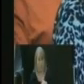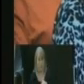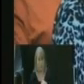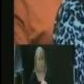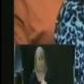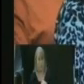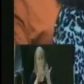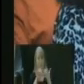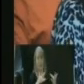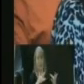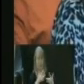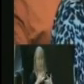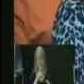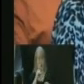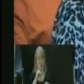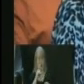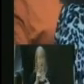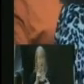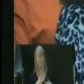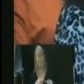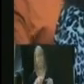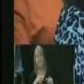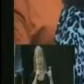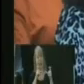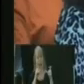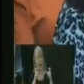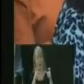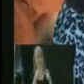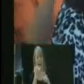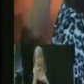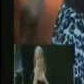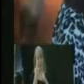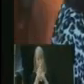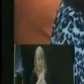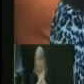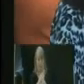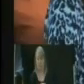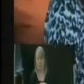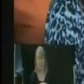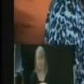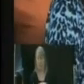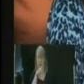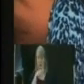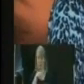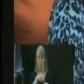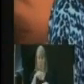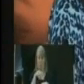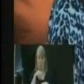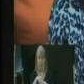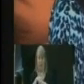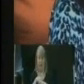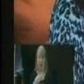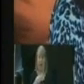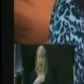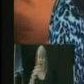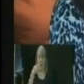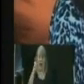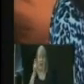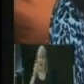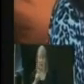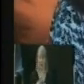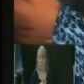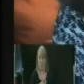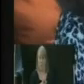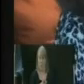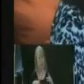and needs quickly and appropriately. As the principal in a high-needs school, I've had the opportunity to